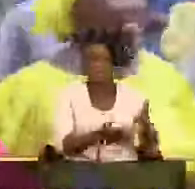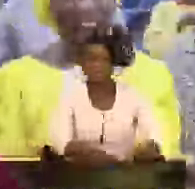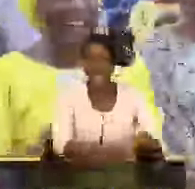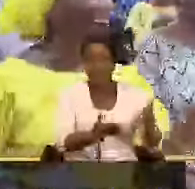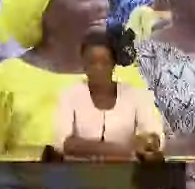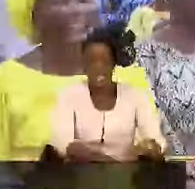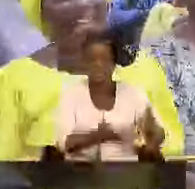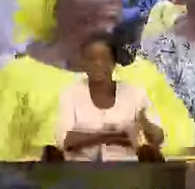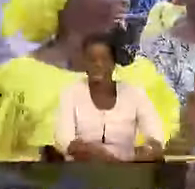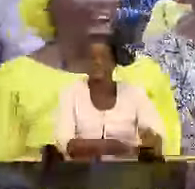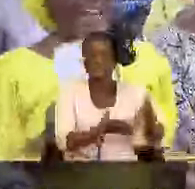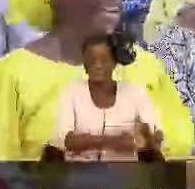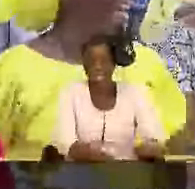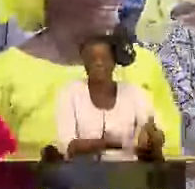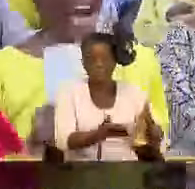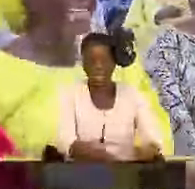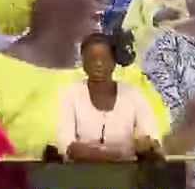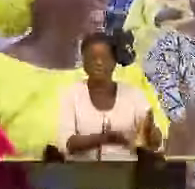die